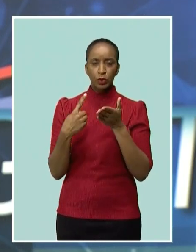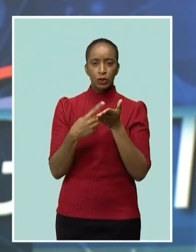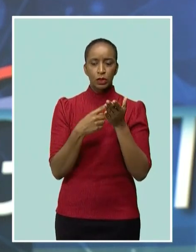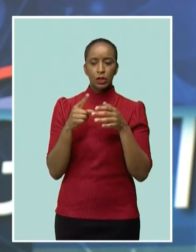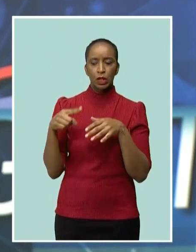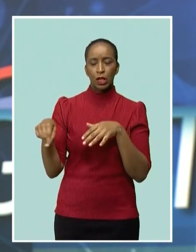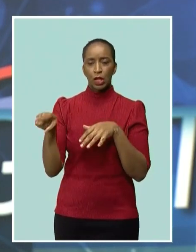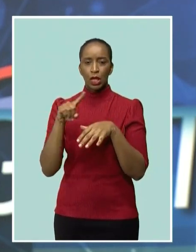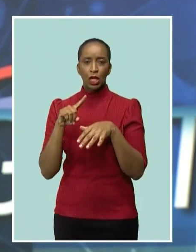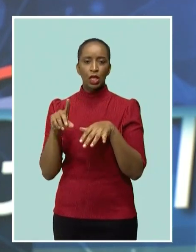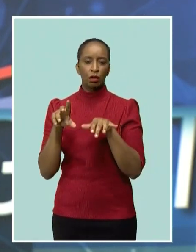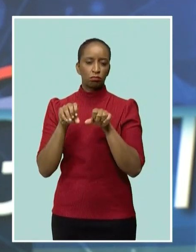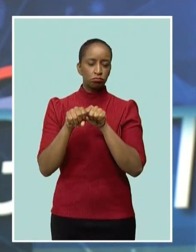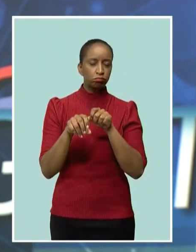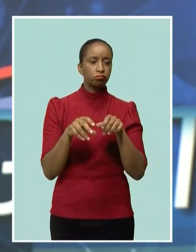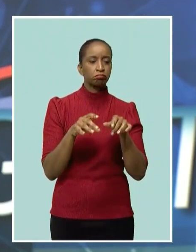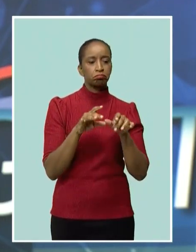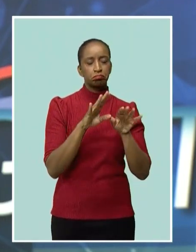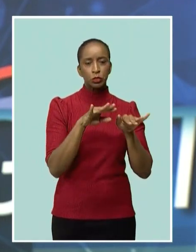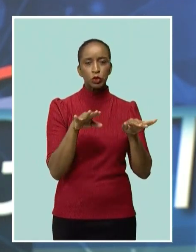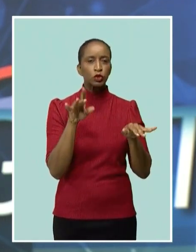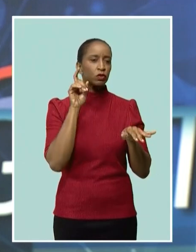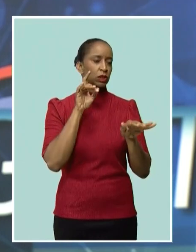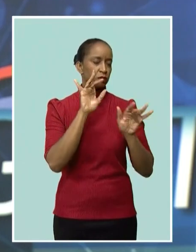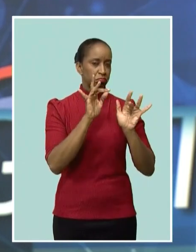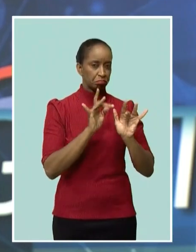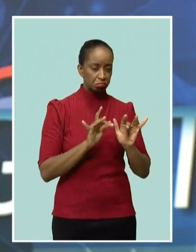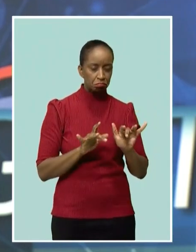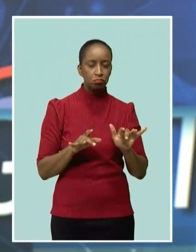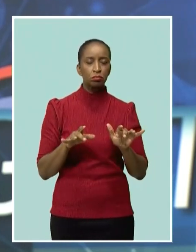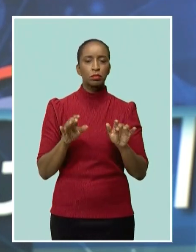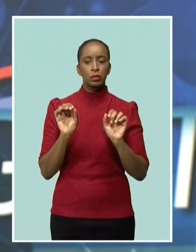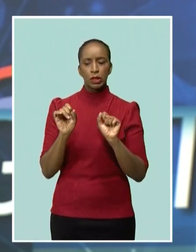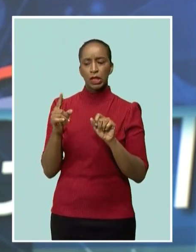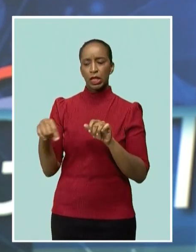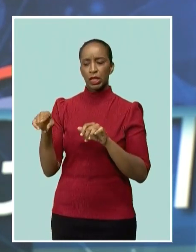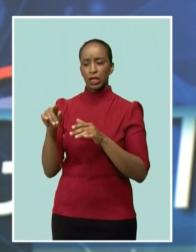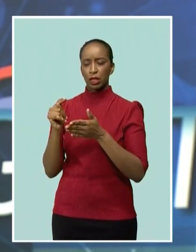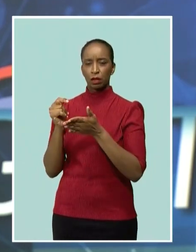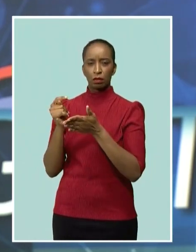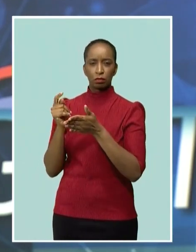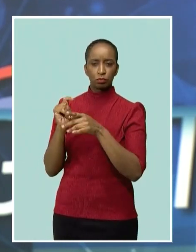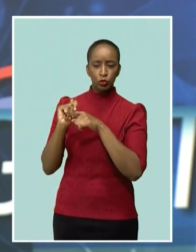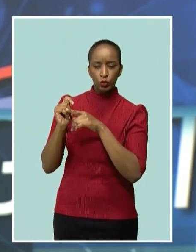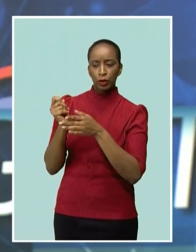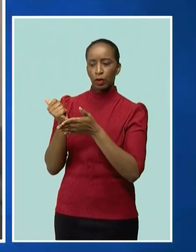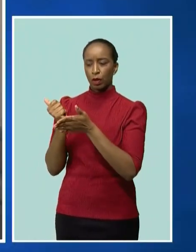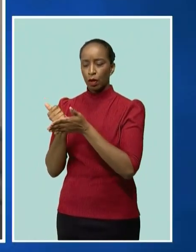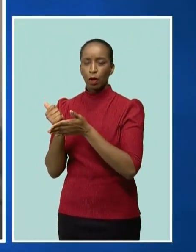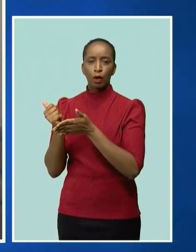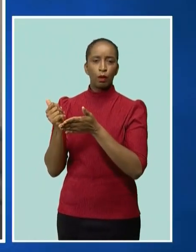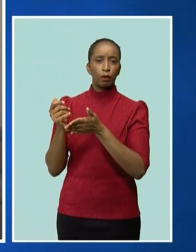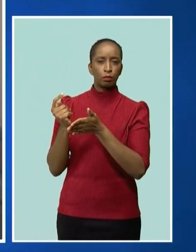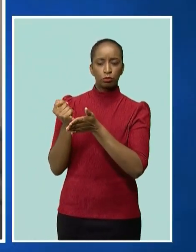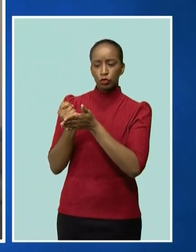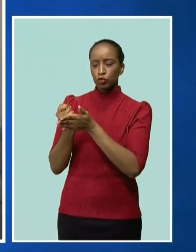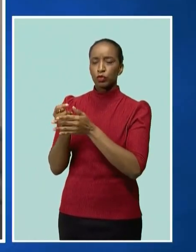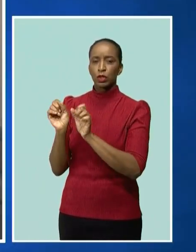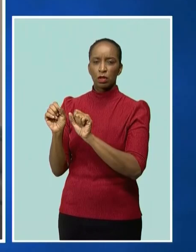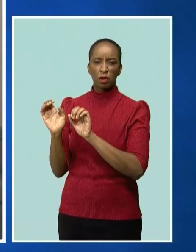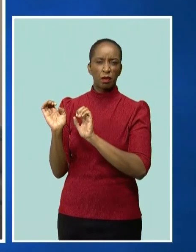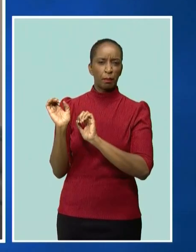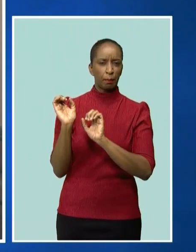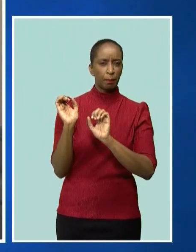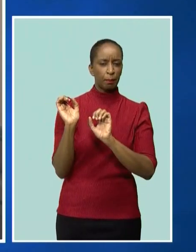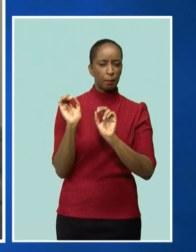Hotel. Probation officers from Barbados and others in the legal system were part of the training sessions. Our justice system is perfectly